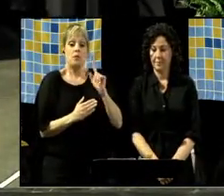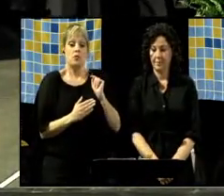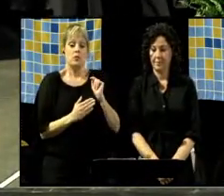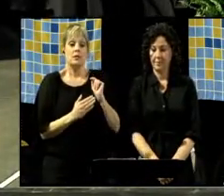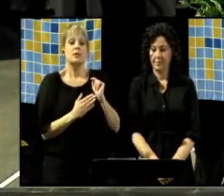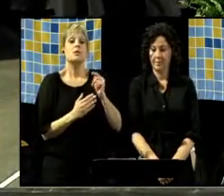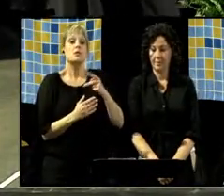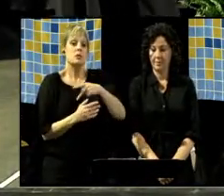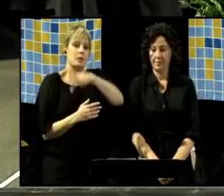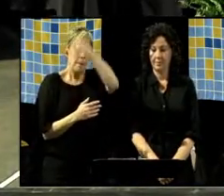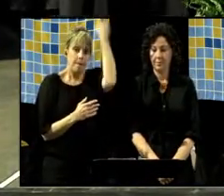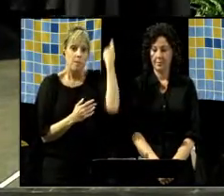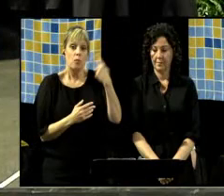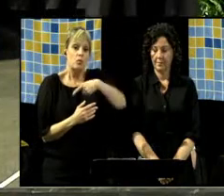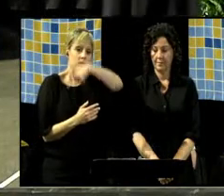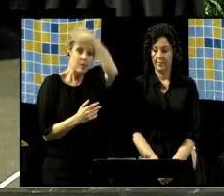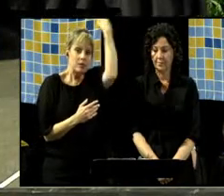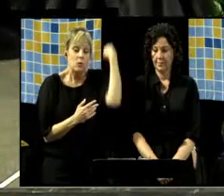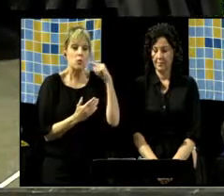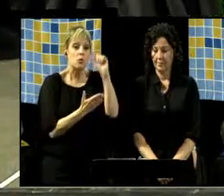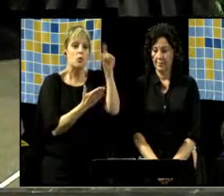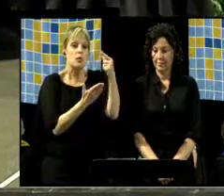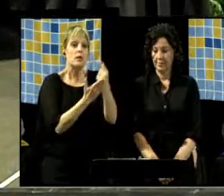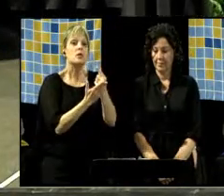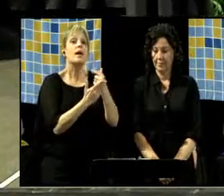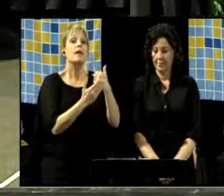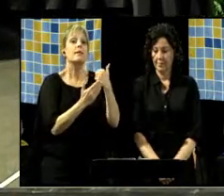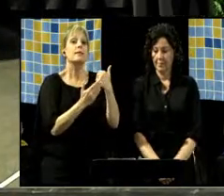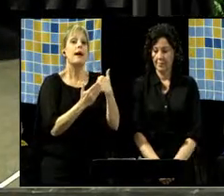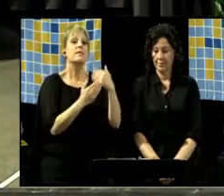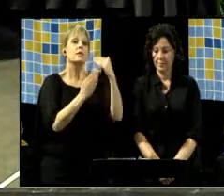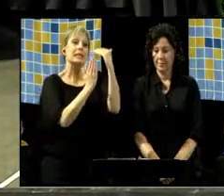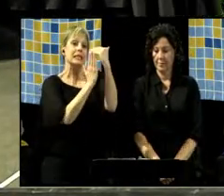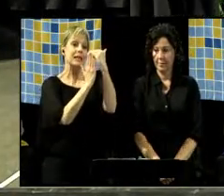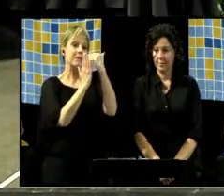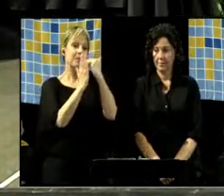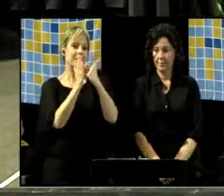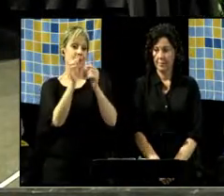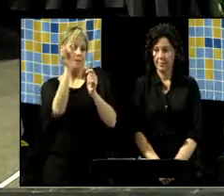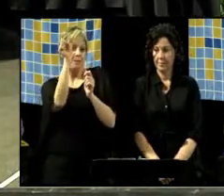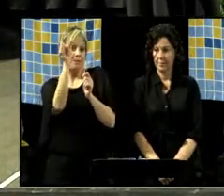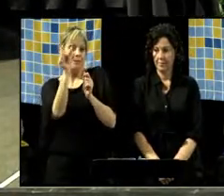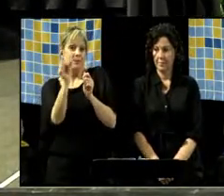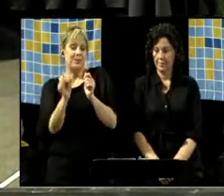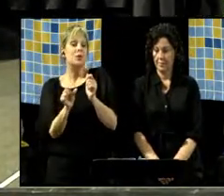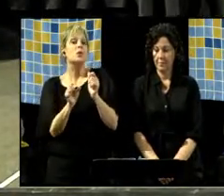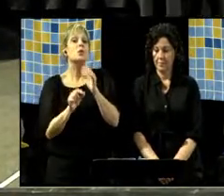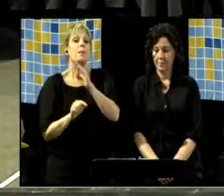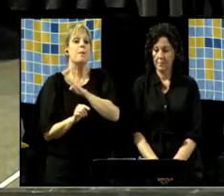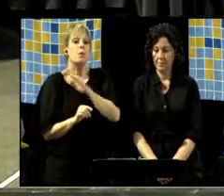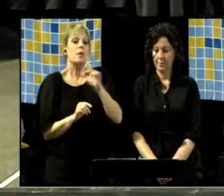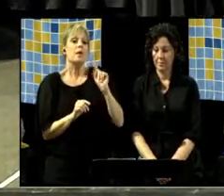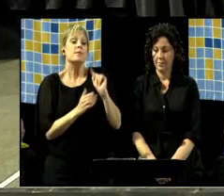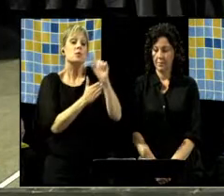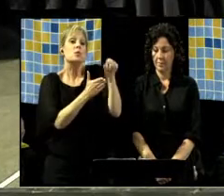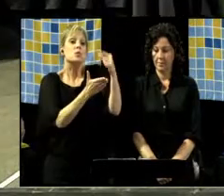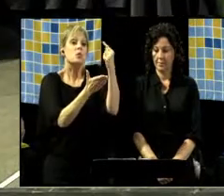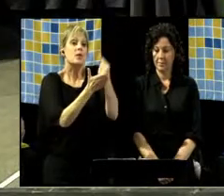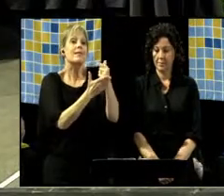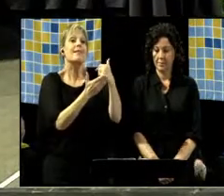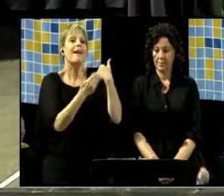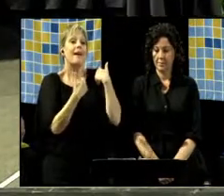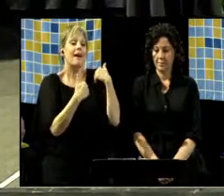double cord and single cord graduates, are designated beside the list of graduate names. The Board of Trustees graduates have